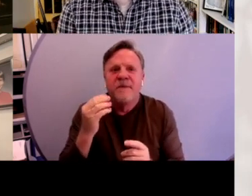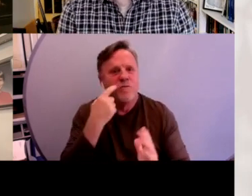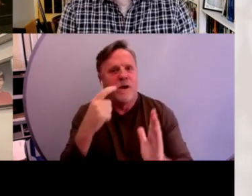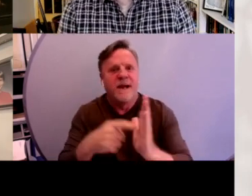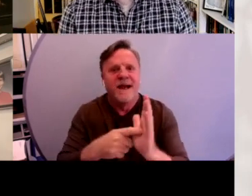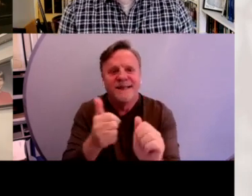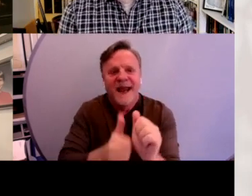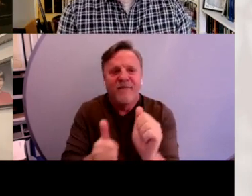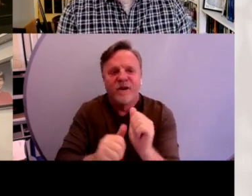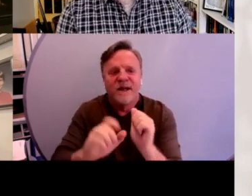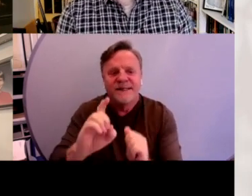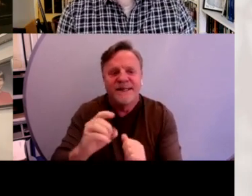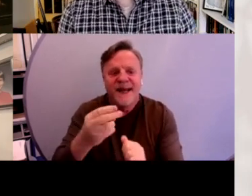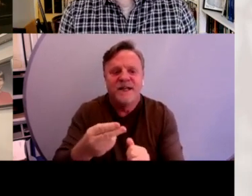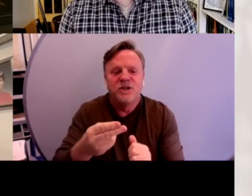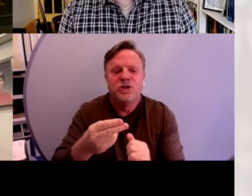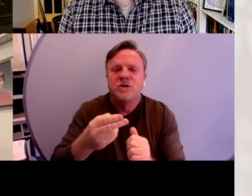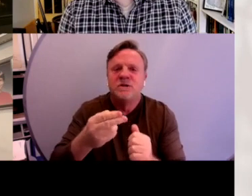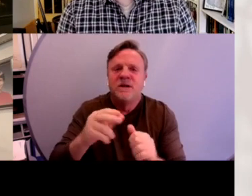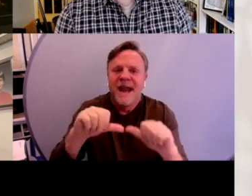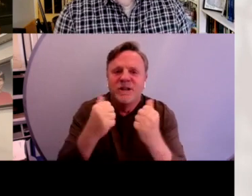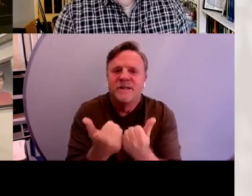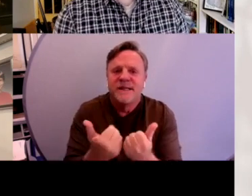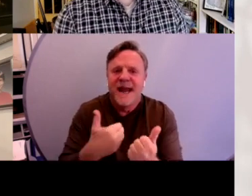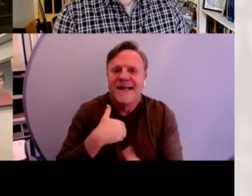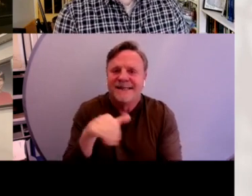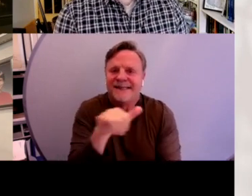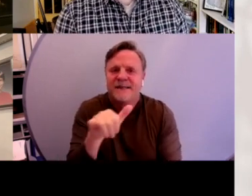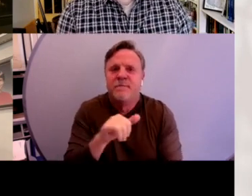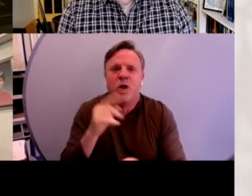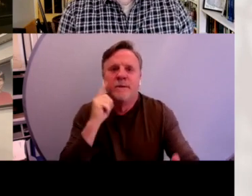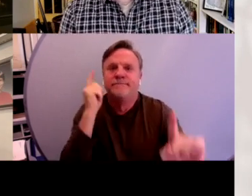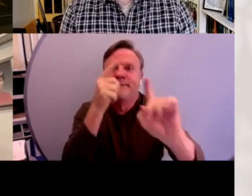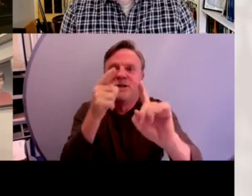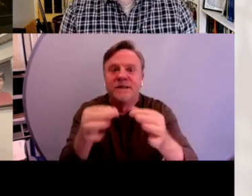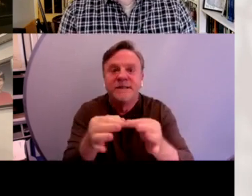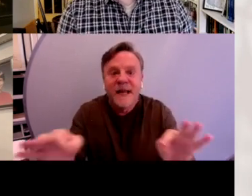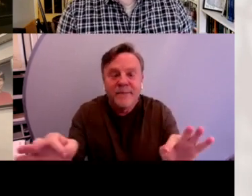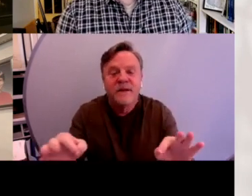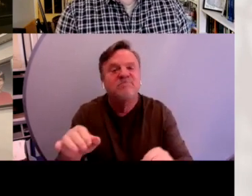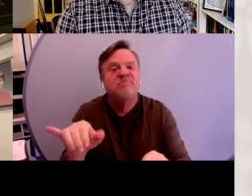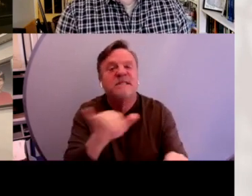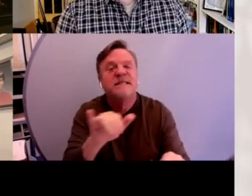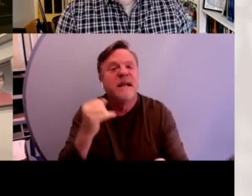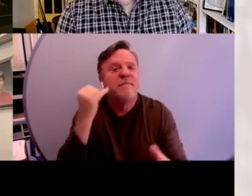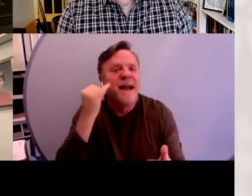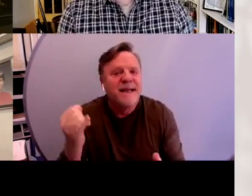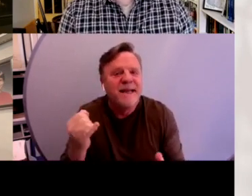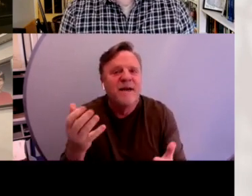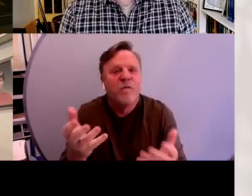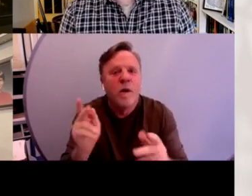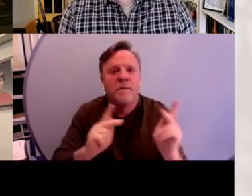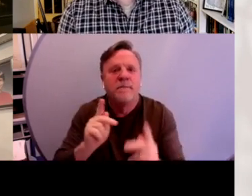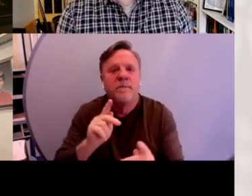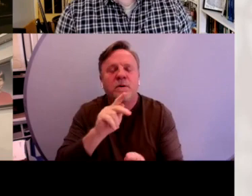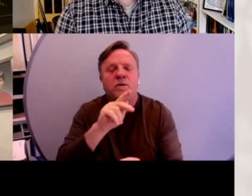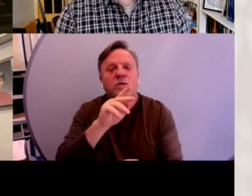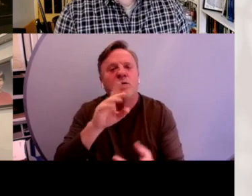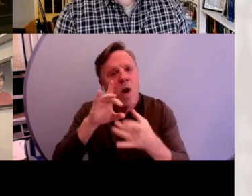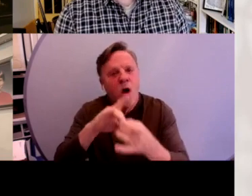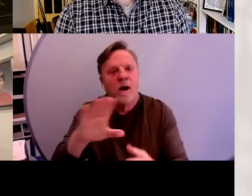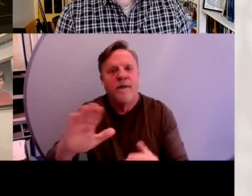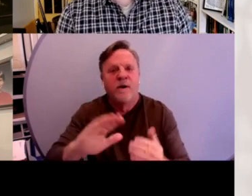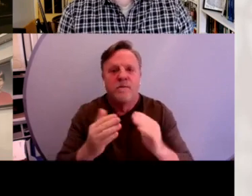DS agency probably has a similar vision statement with similar ideals of wanting people to belong in their community. This is not something that we